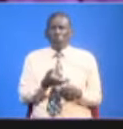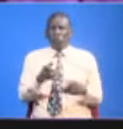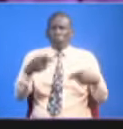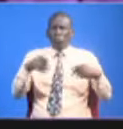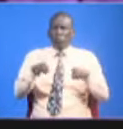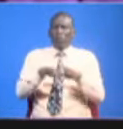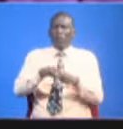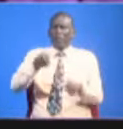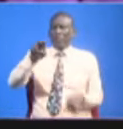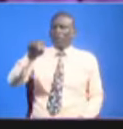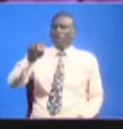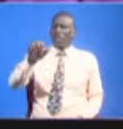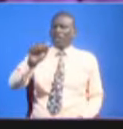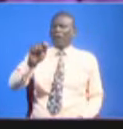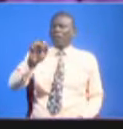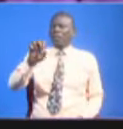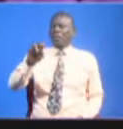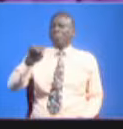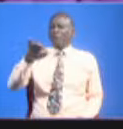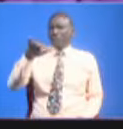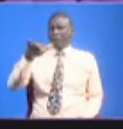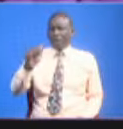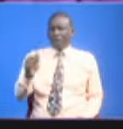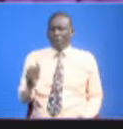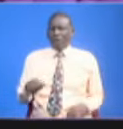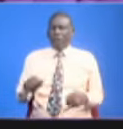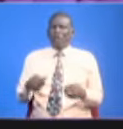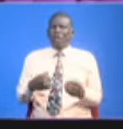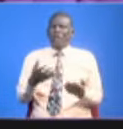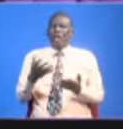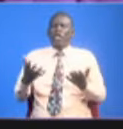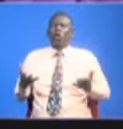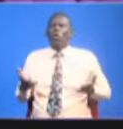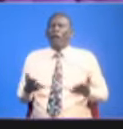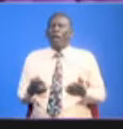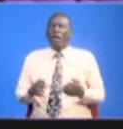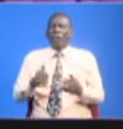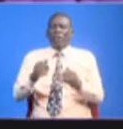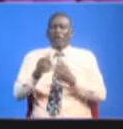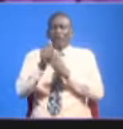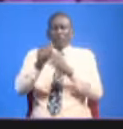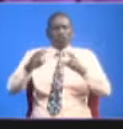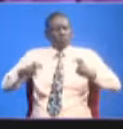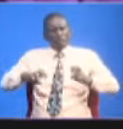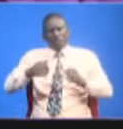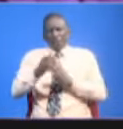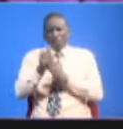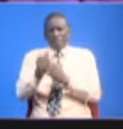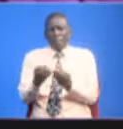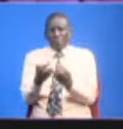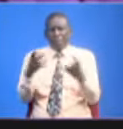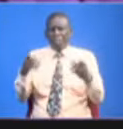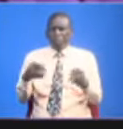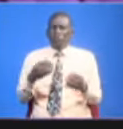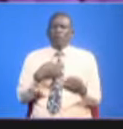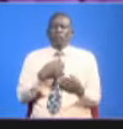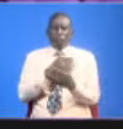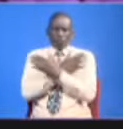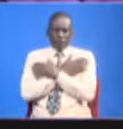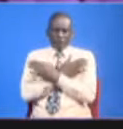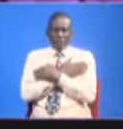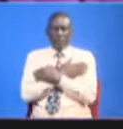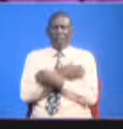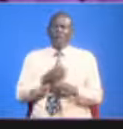Natembea, kina Matiangi, mahali ambapo walienda, na watu wengi tukue na marafiki. Manake